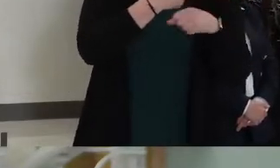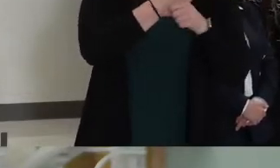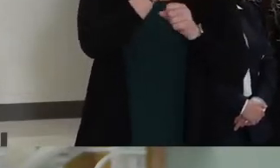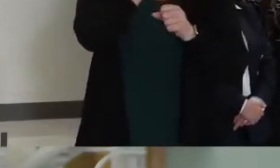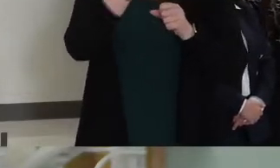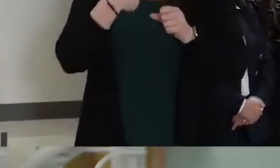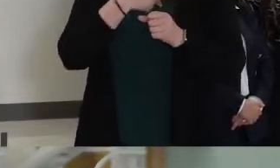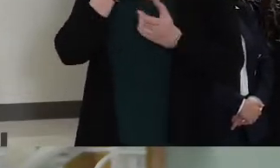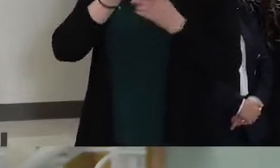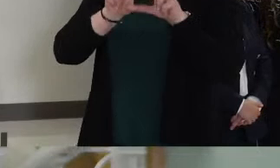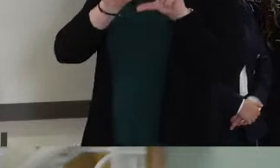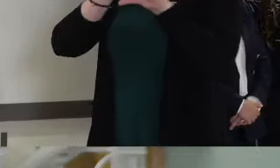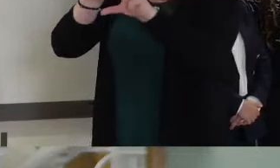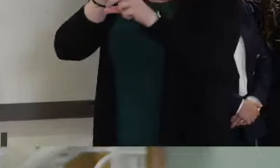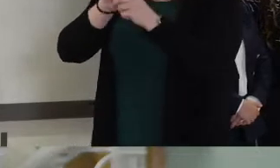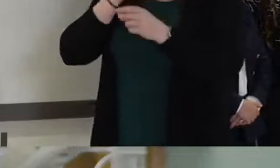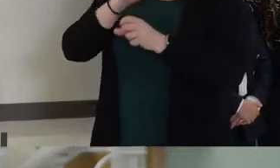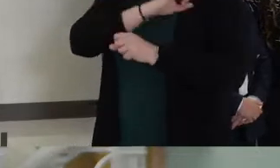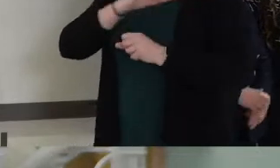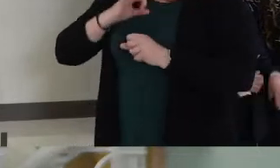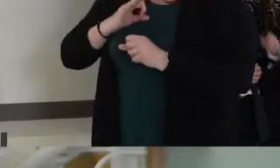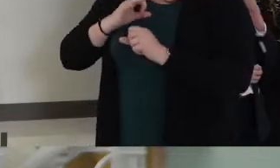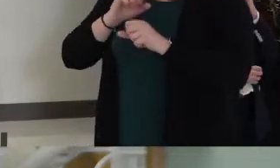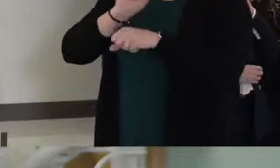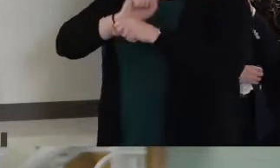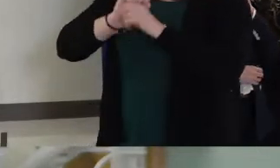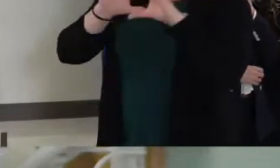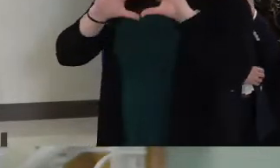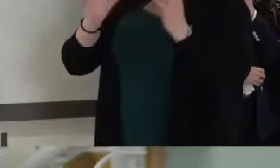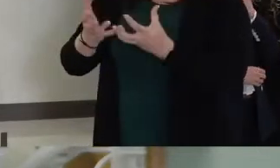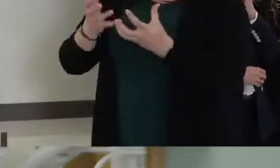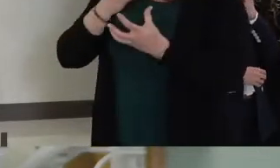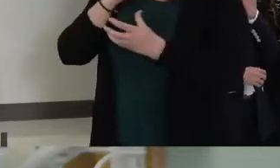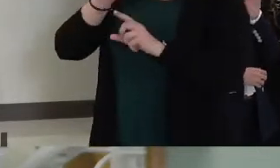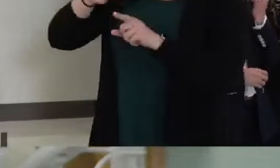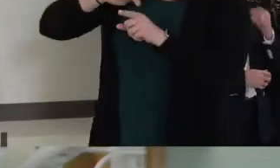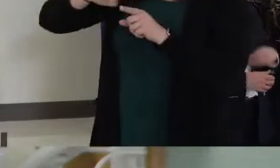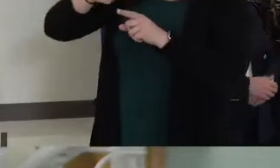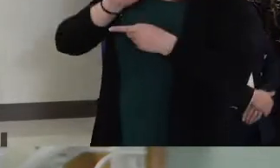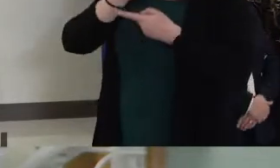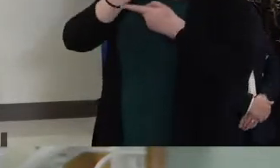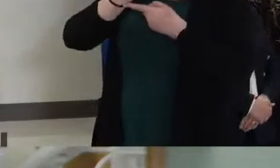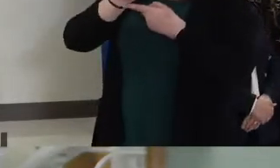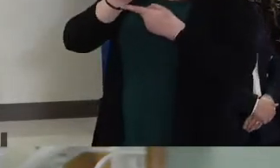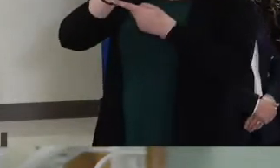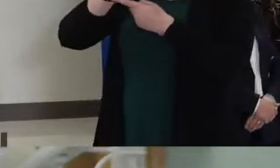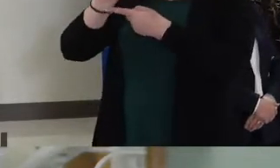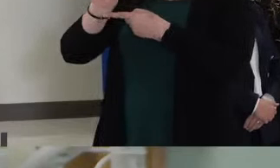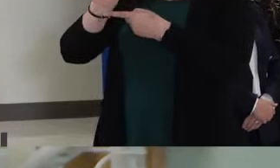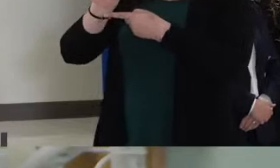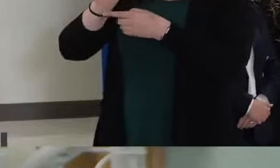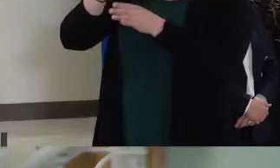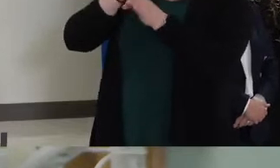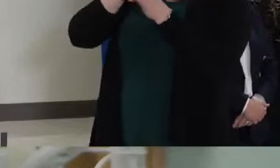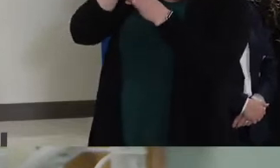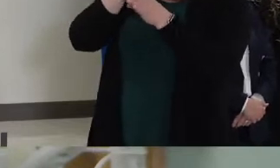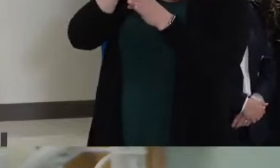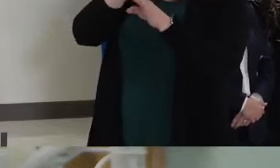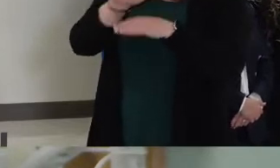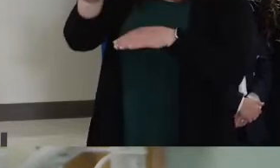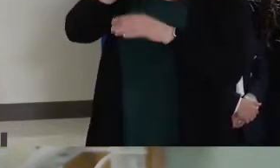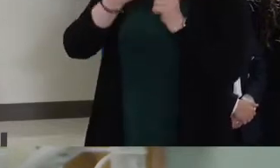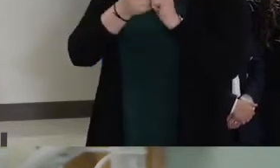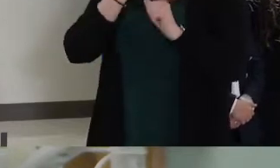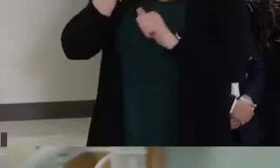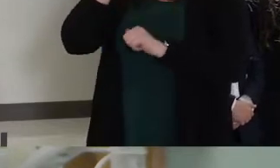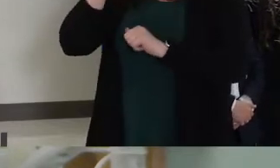that we're investing in the workforce. We're looking at specifically the substance use disorder field and how California can lift that